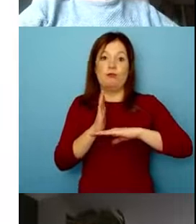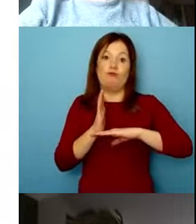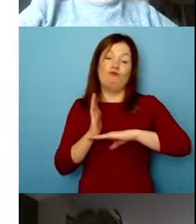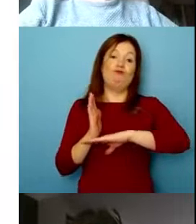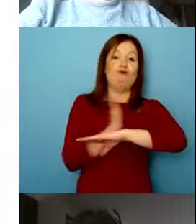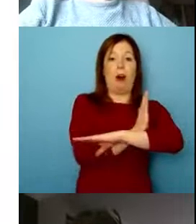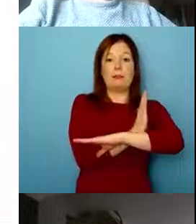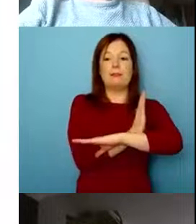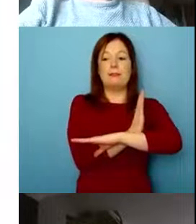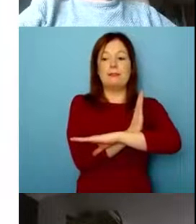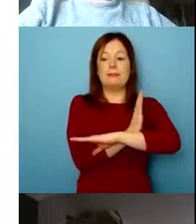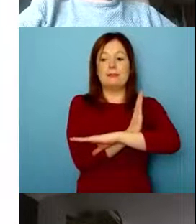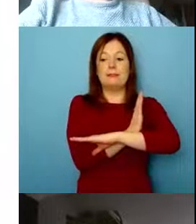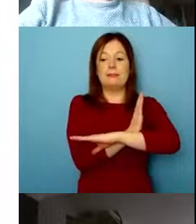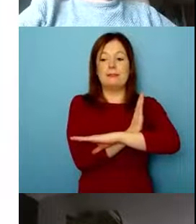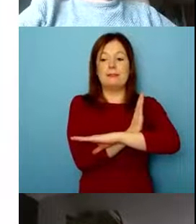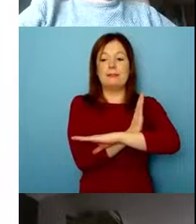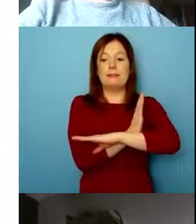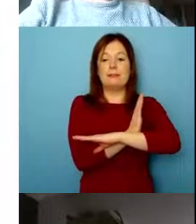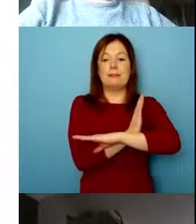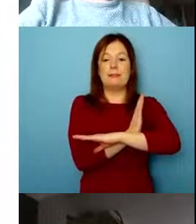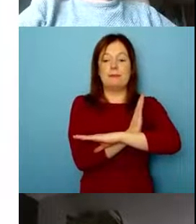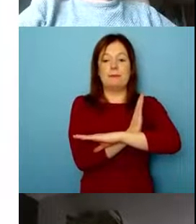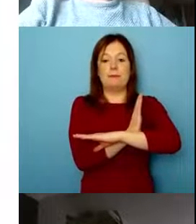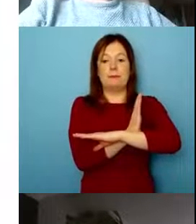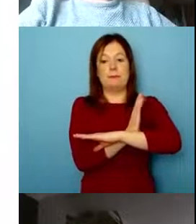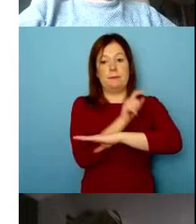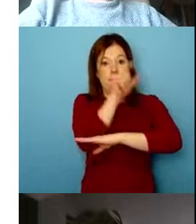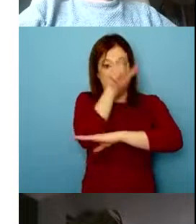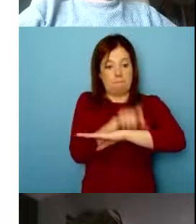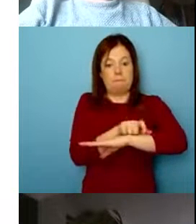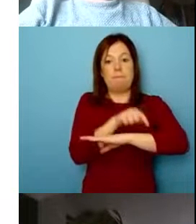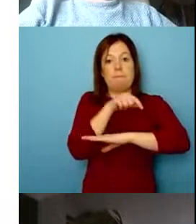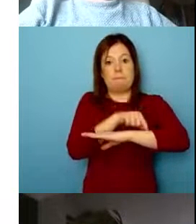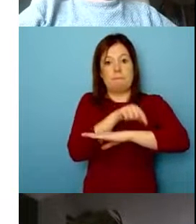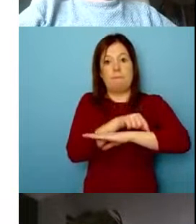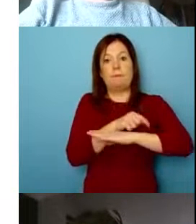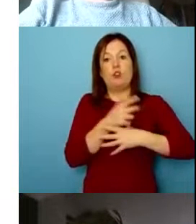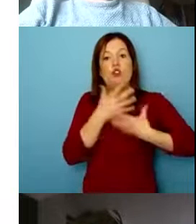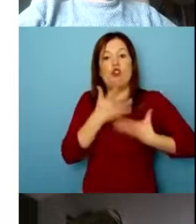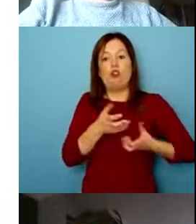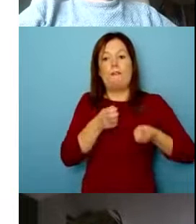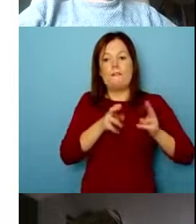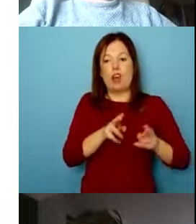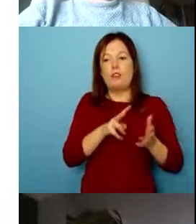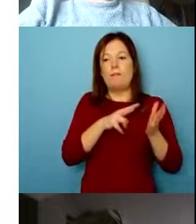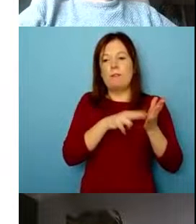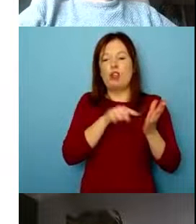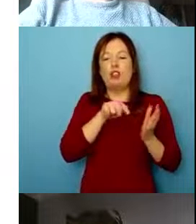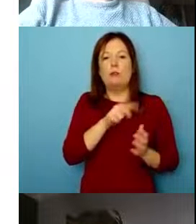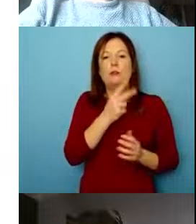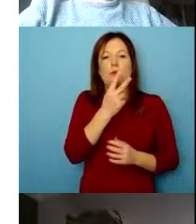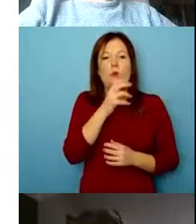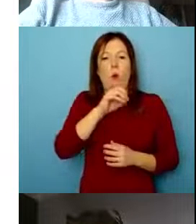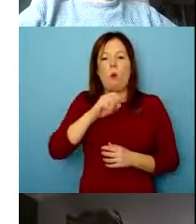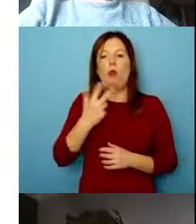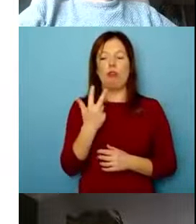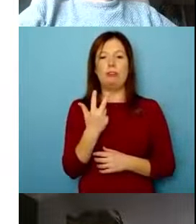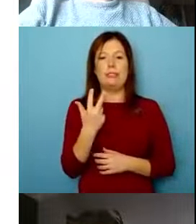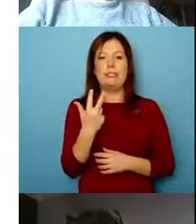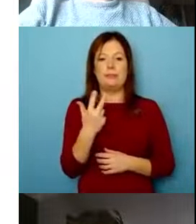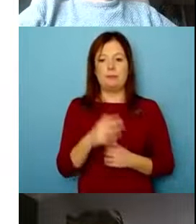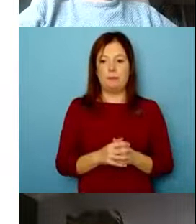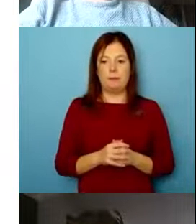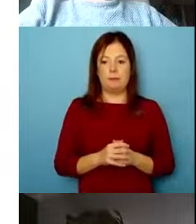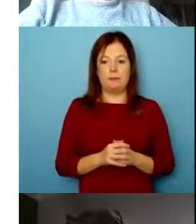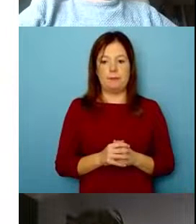the table, you can see that there's feature support in some of the current version, like version 203. Some of it's been in